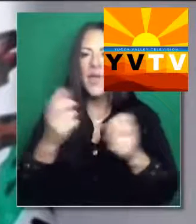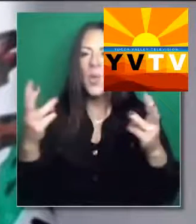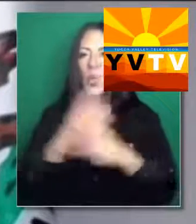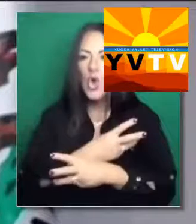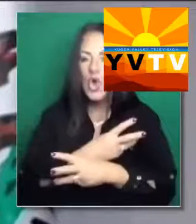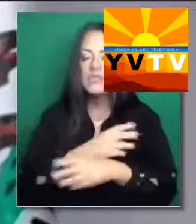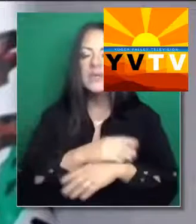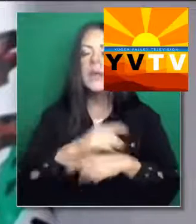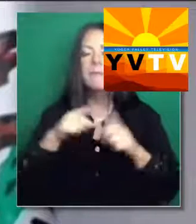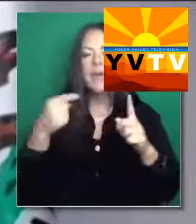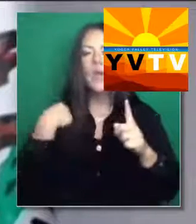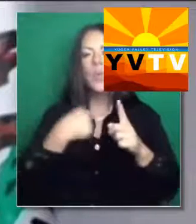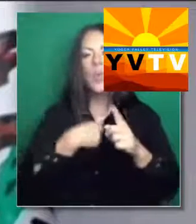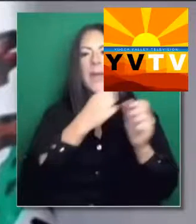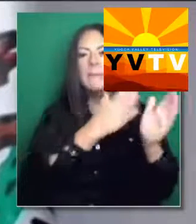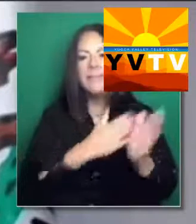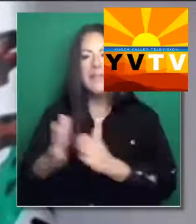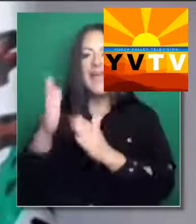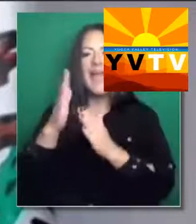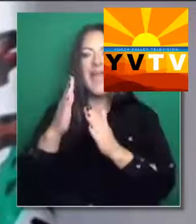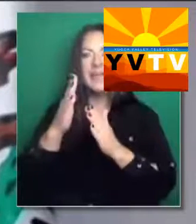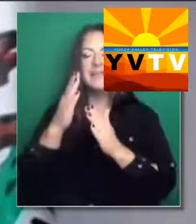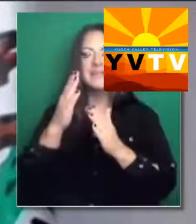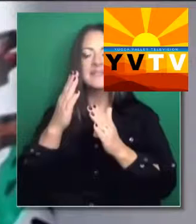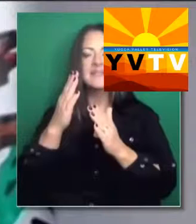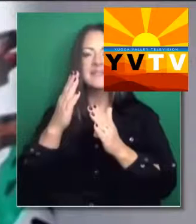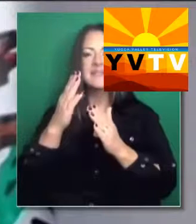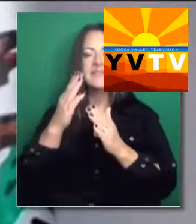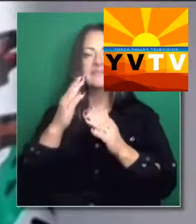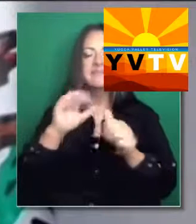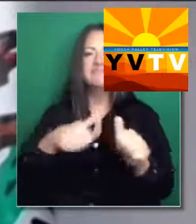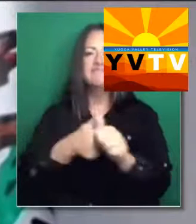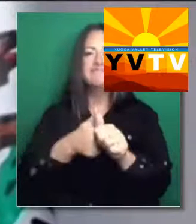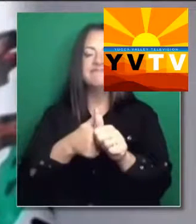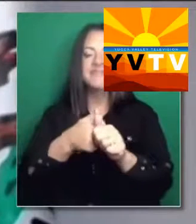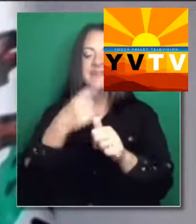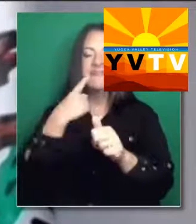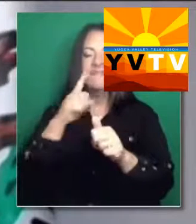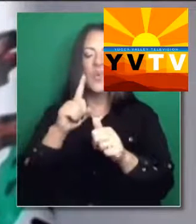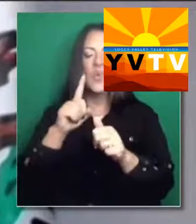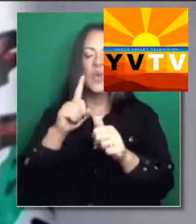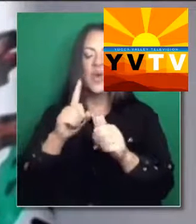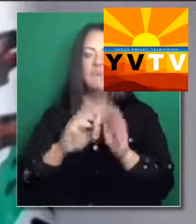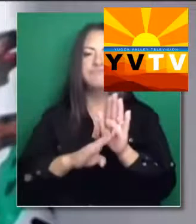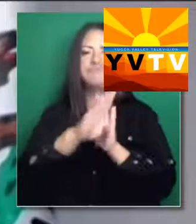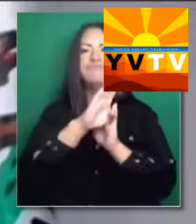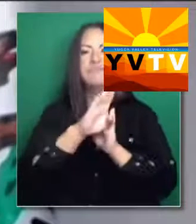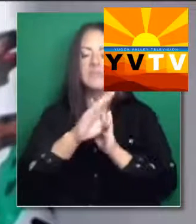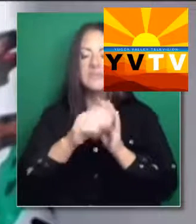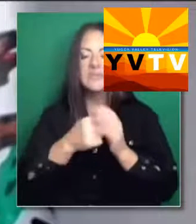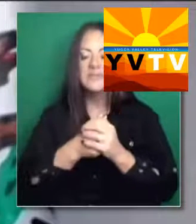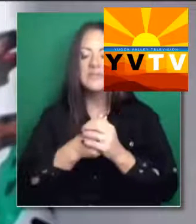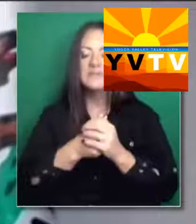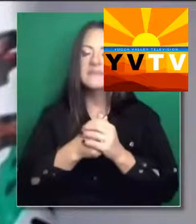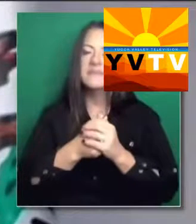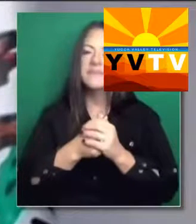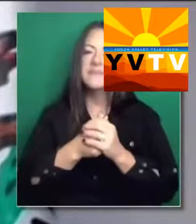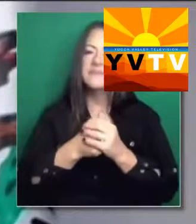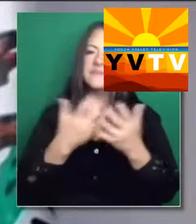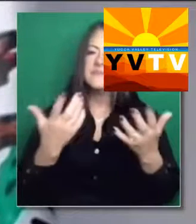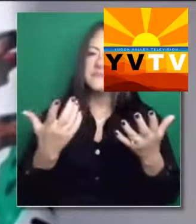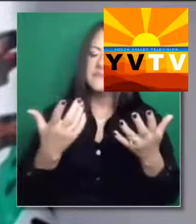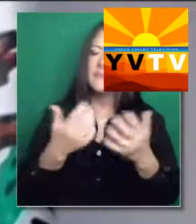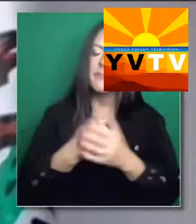are anticipating higher cases in the coming week coming out of this new set of sort